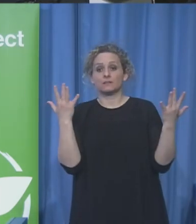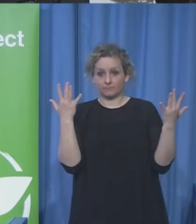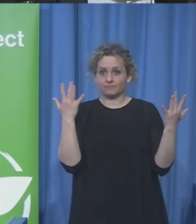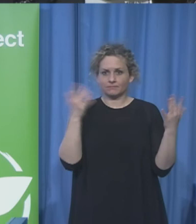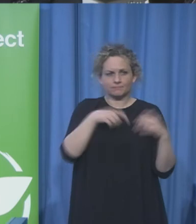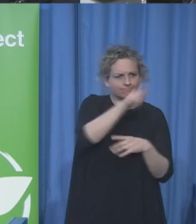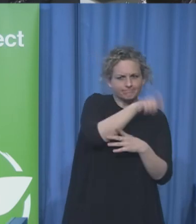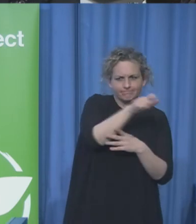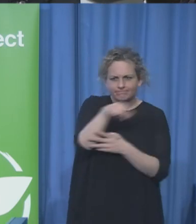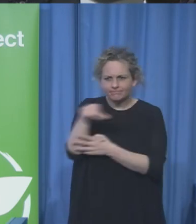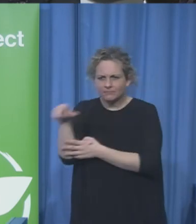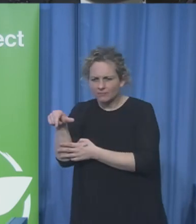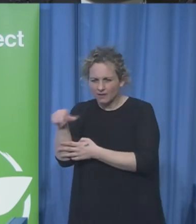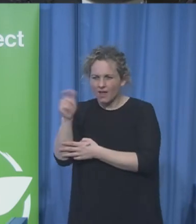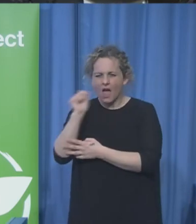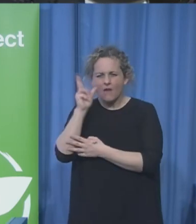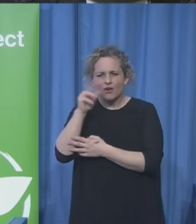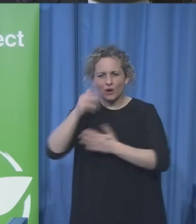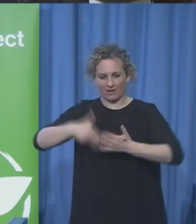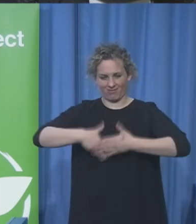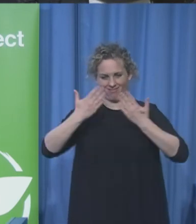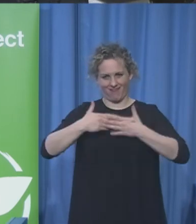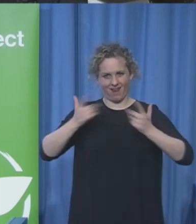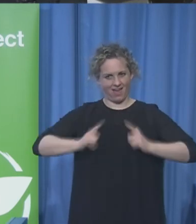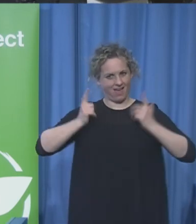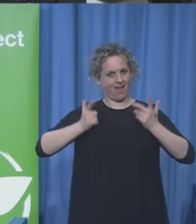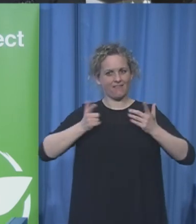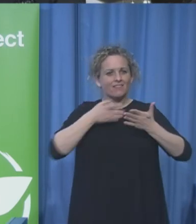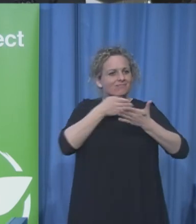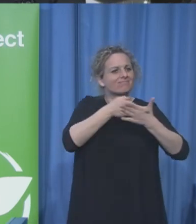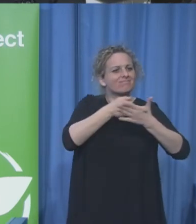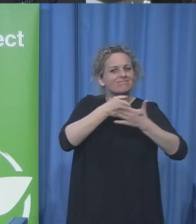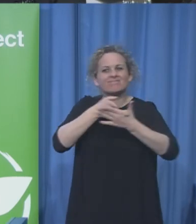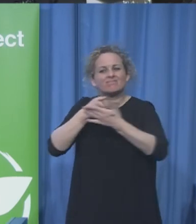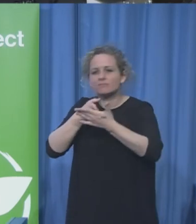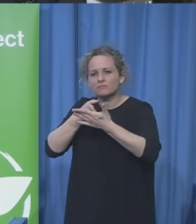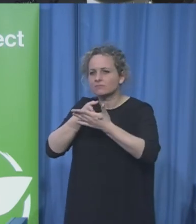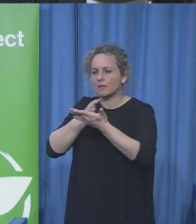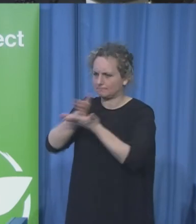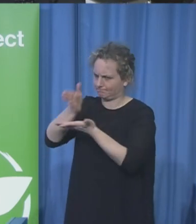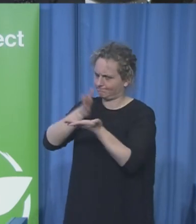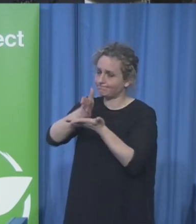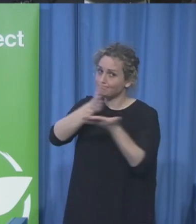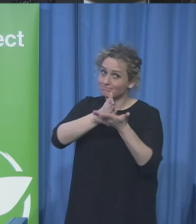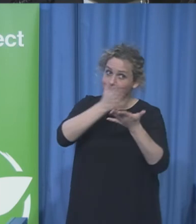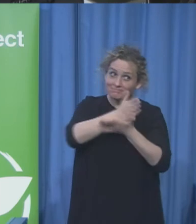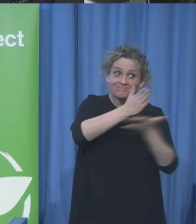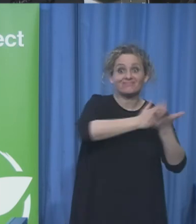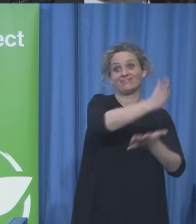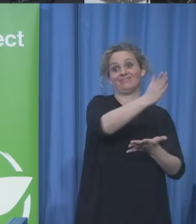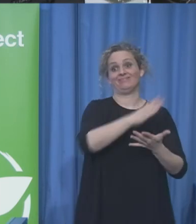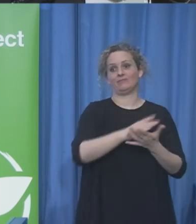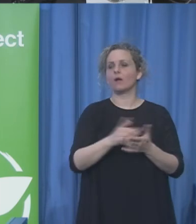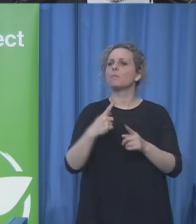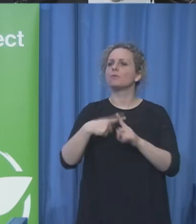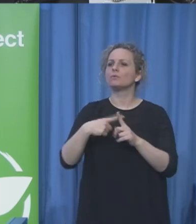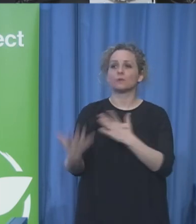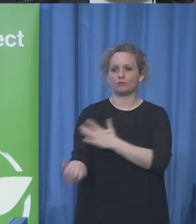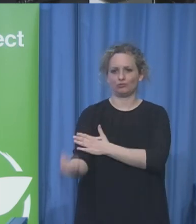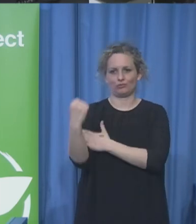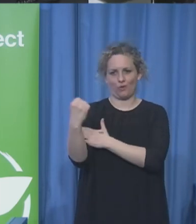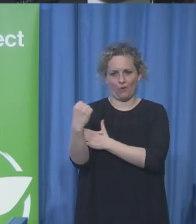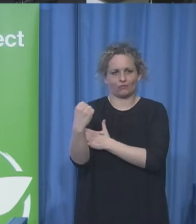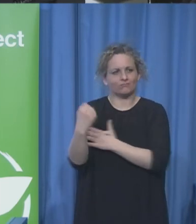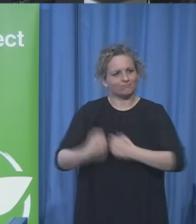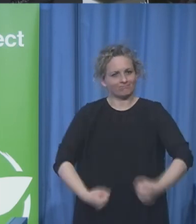we have to be ambitious, we have to be strong, and we have the will. I believe that we